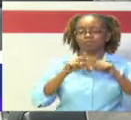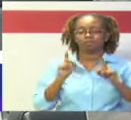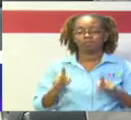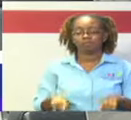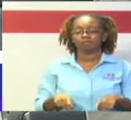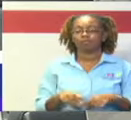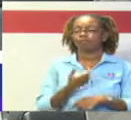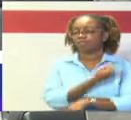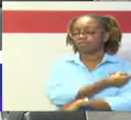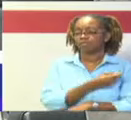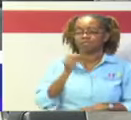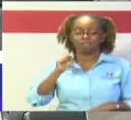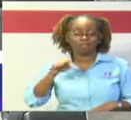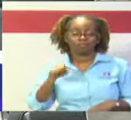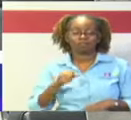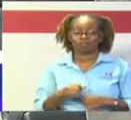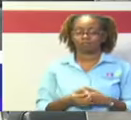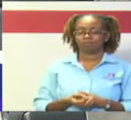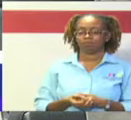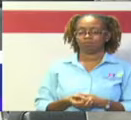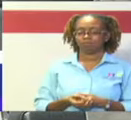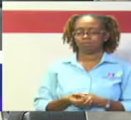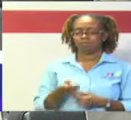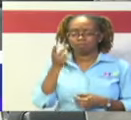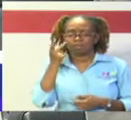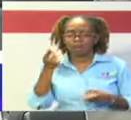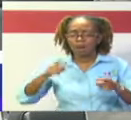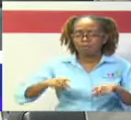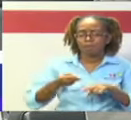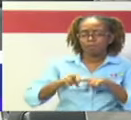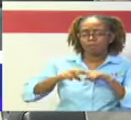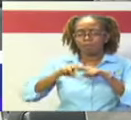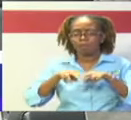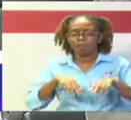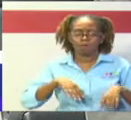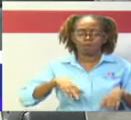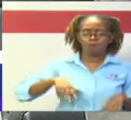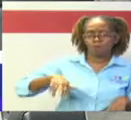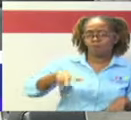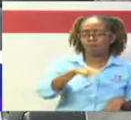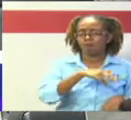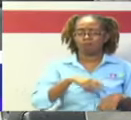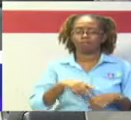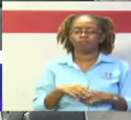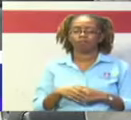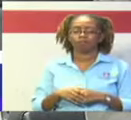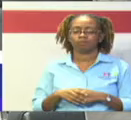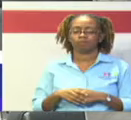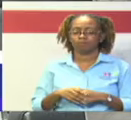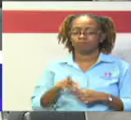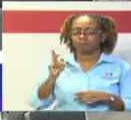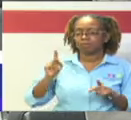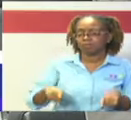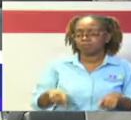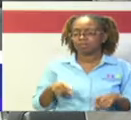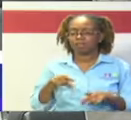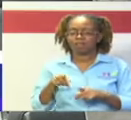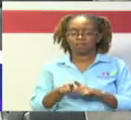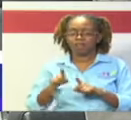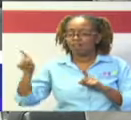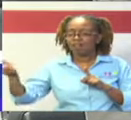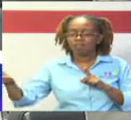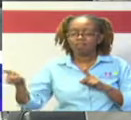that factor of individuals who shouldn't be in play or in circulation, being in circulation. Each thing